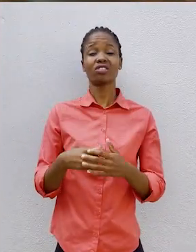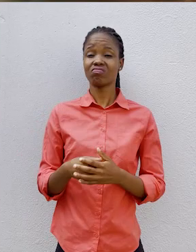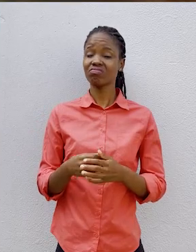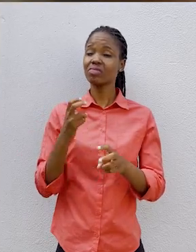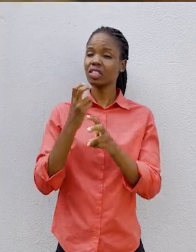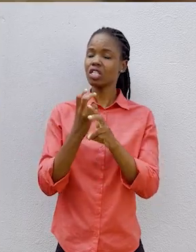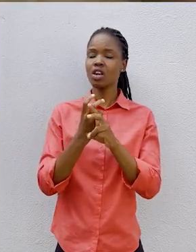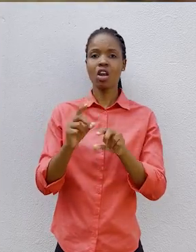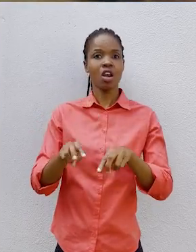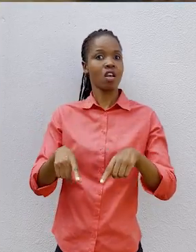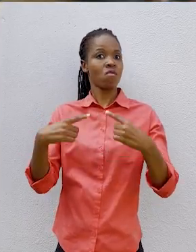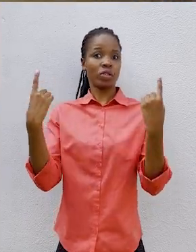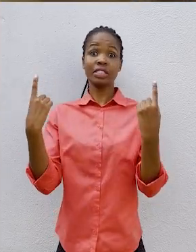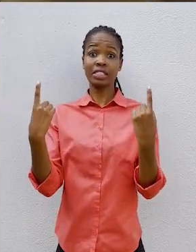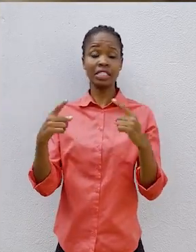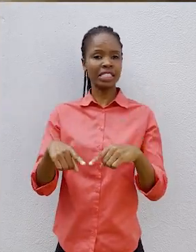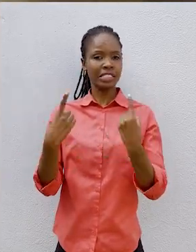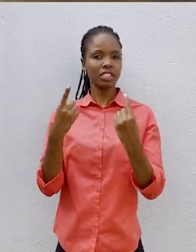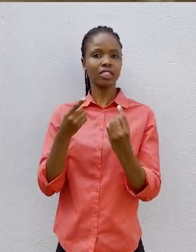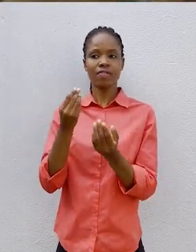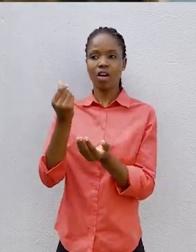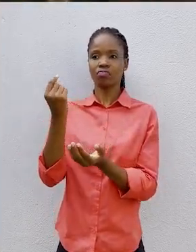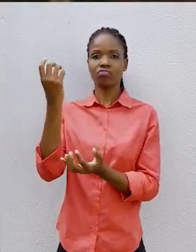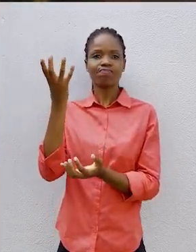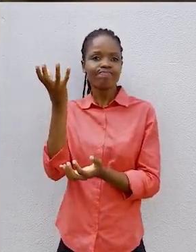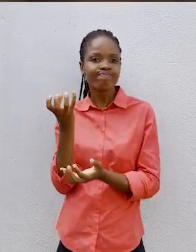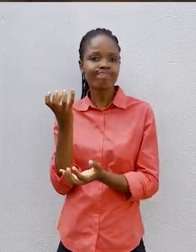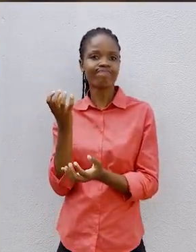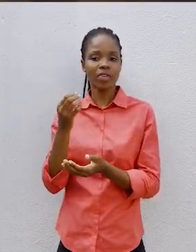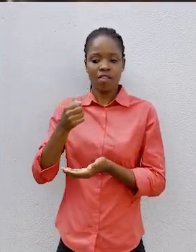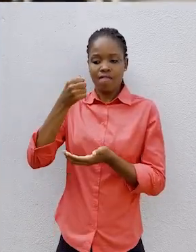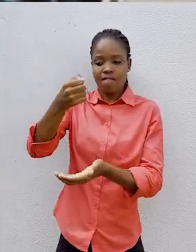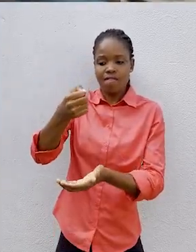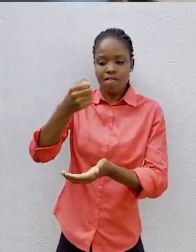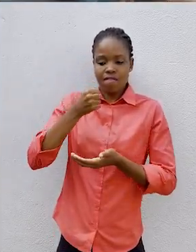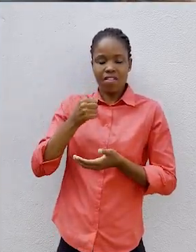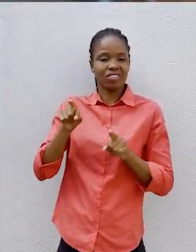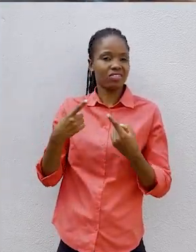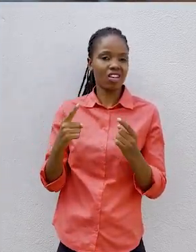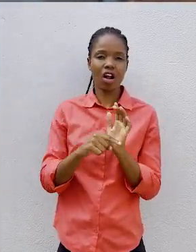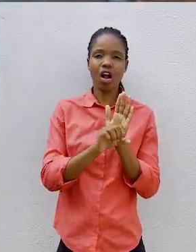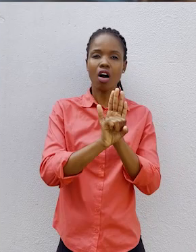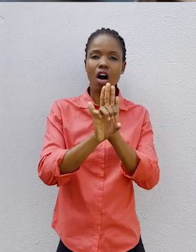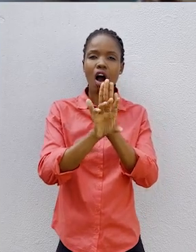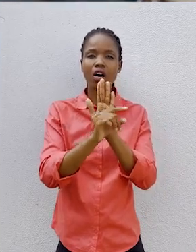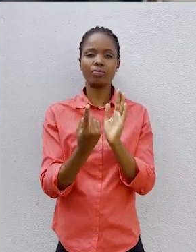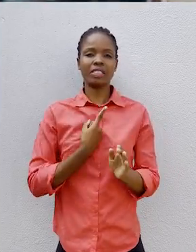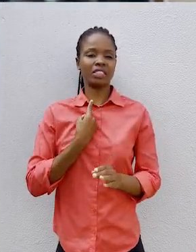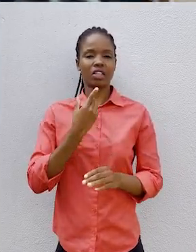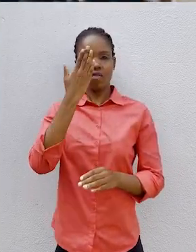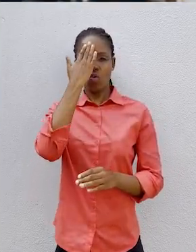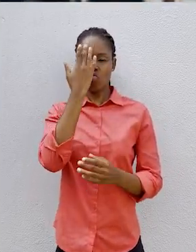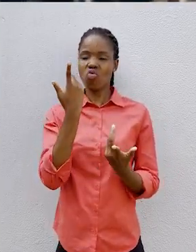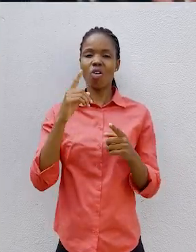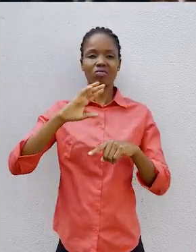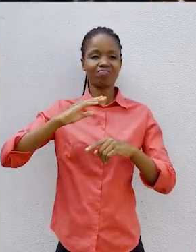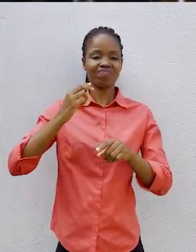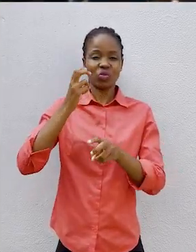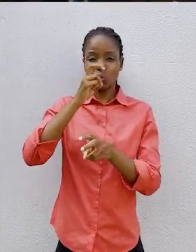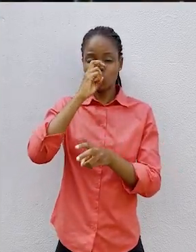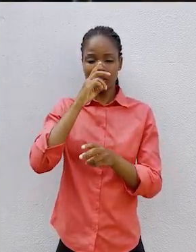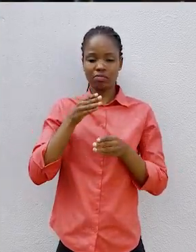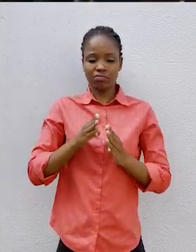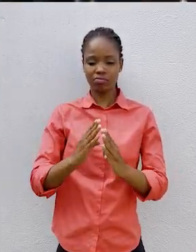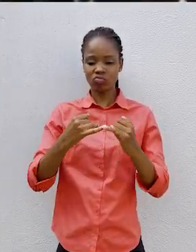is so completely different on how to get funding, how to market yourself well. There are no like